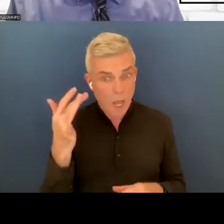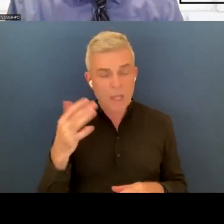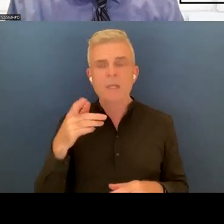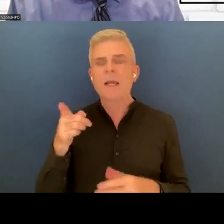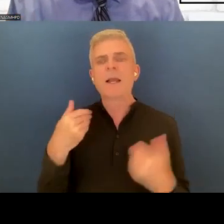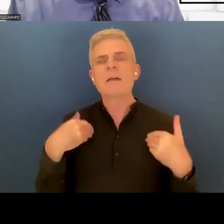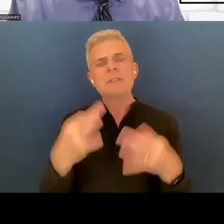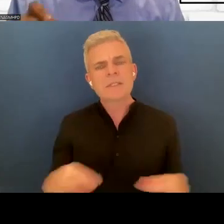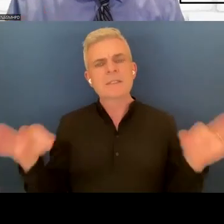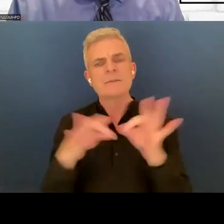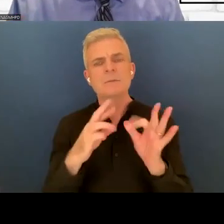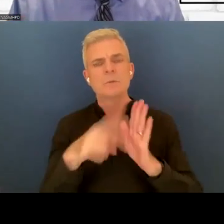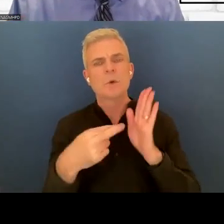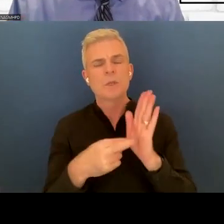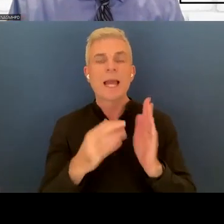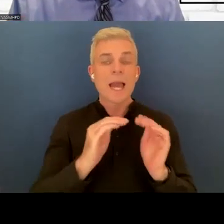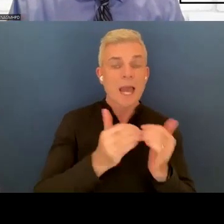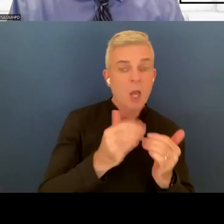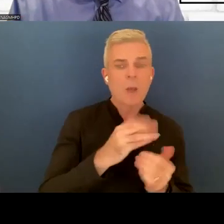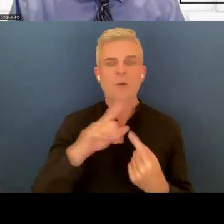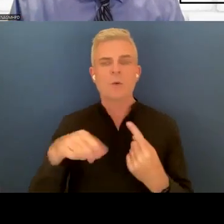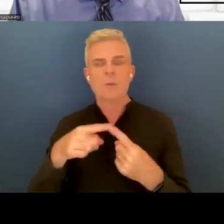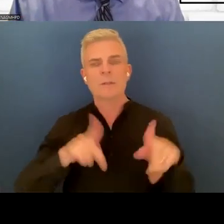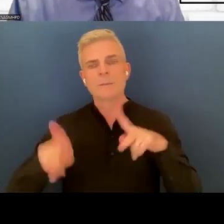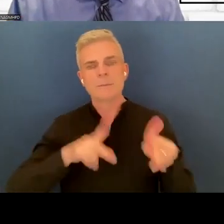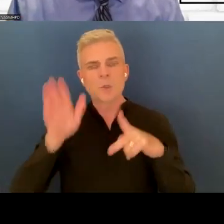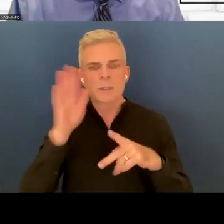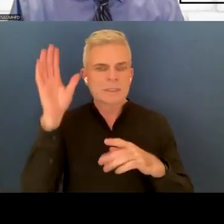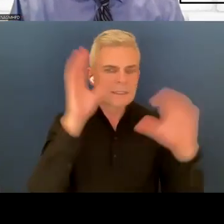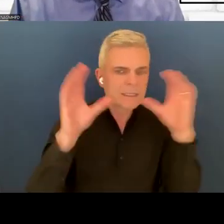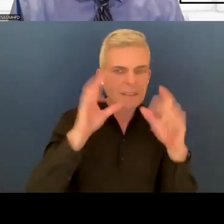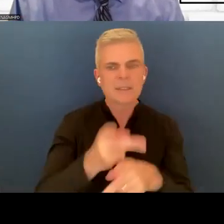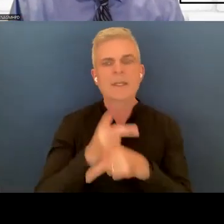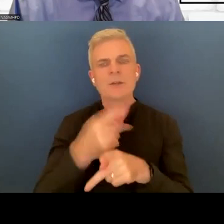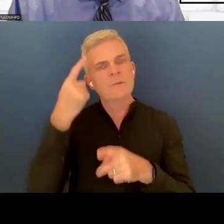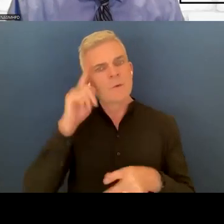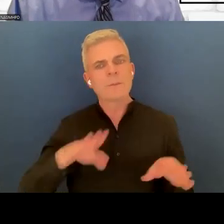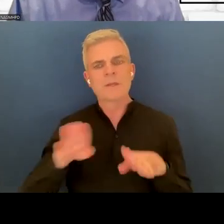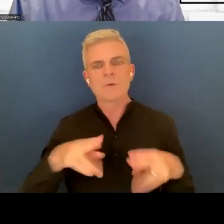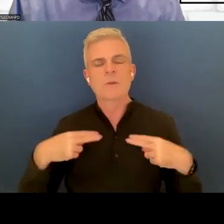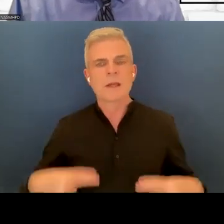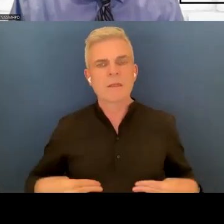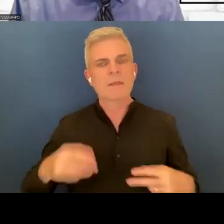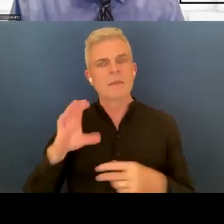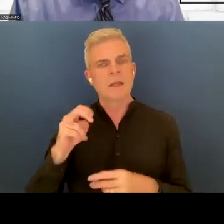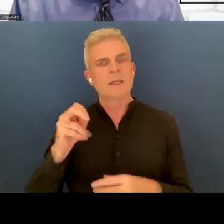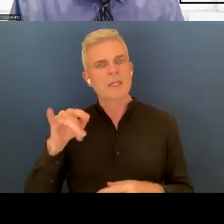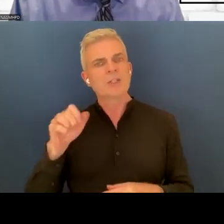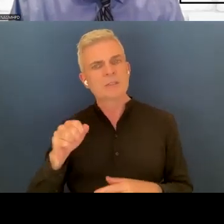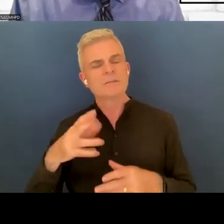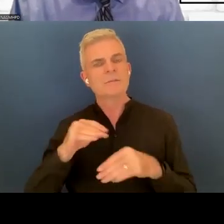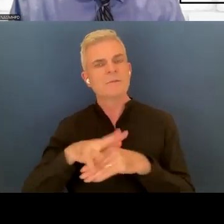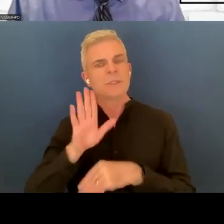significant role in how and when people are going to seek care for behavioral health conditions, as it can influence their comfort with